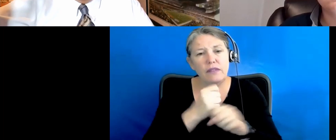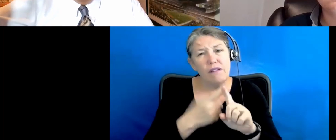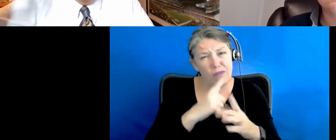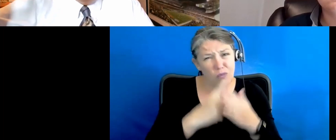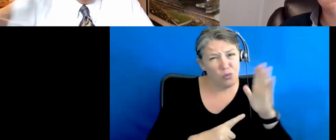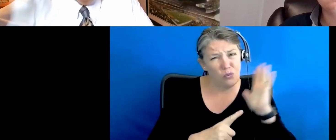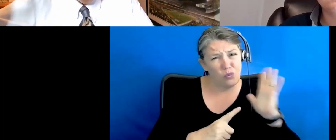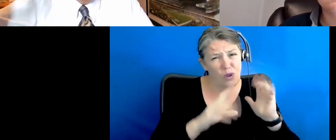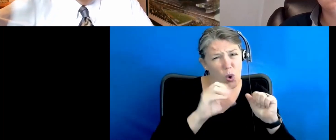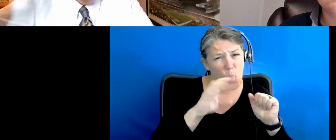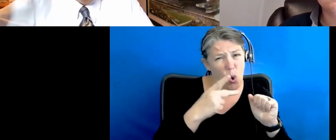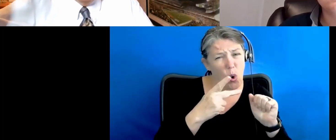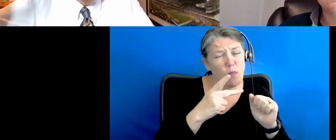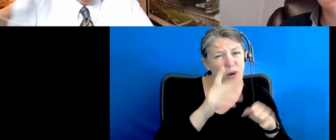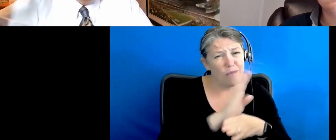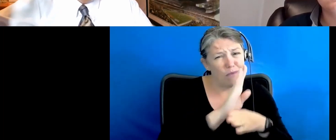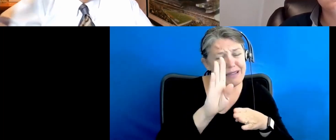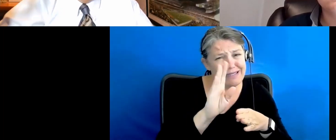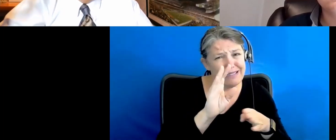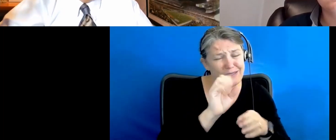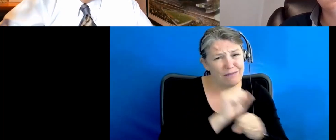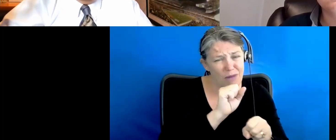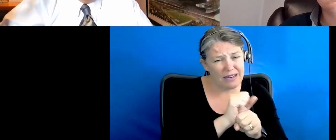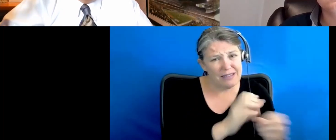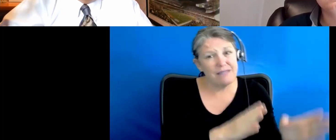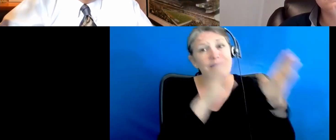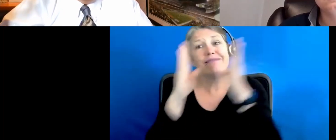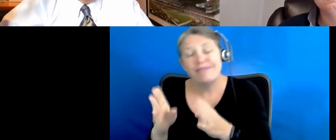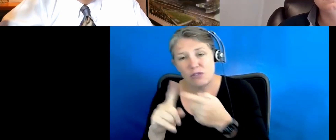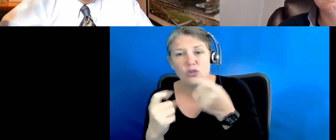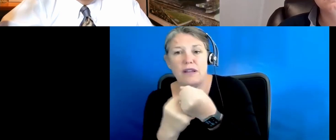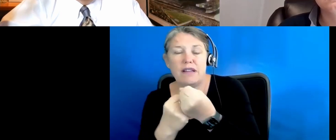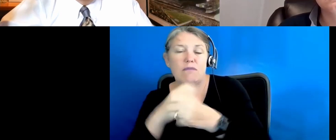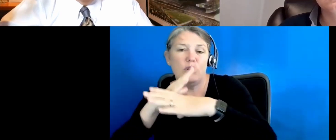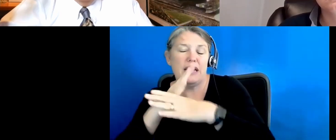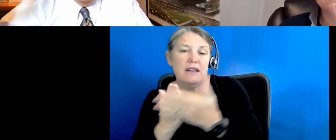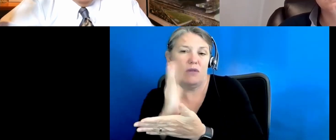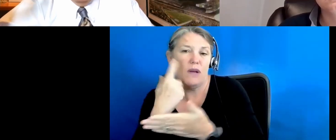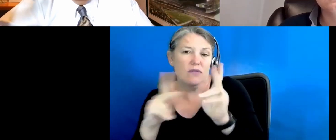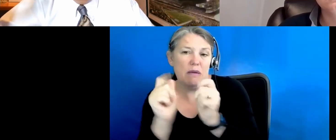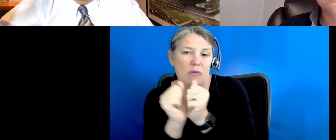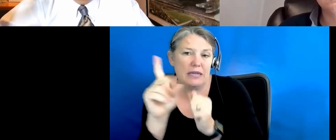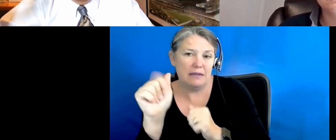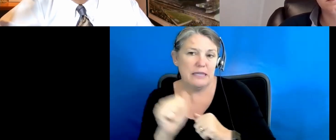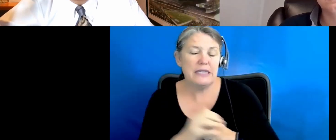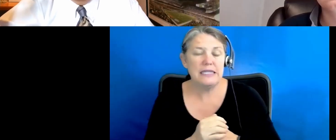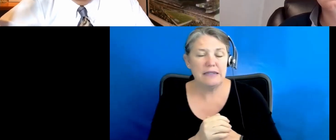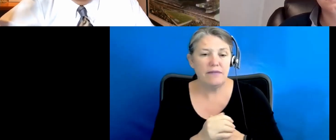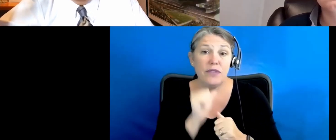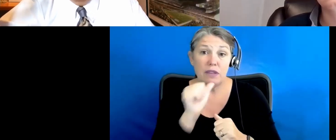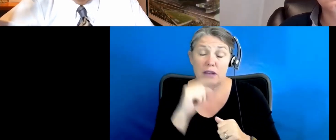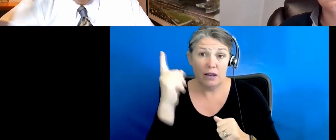once a corporate practice and business practice to advocating and protecting the rights of people with disabilities, not